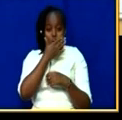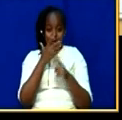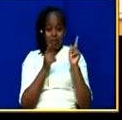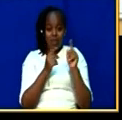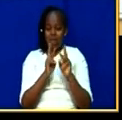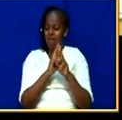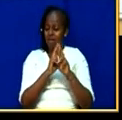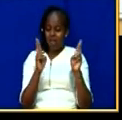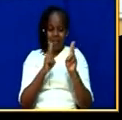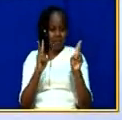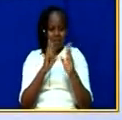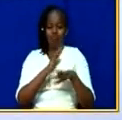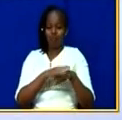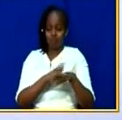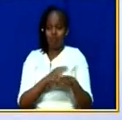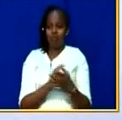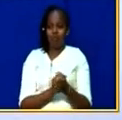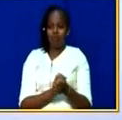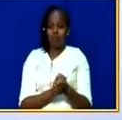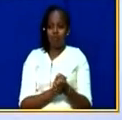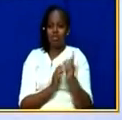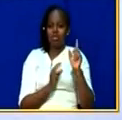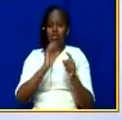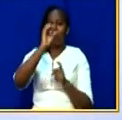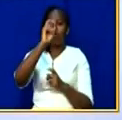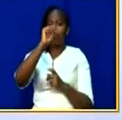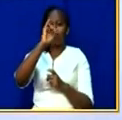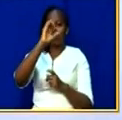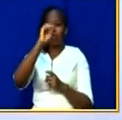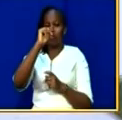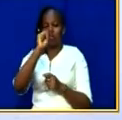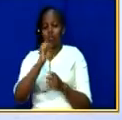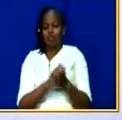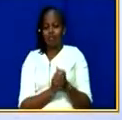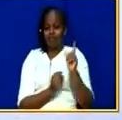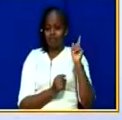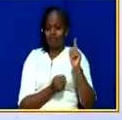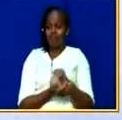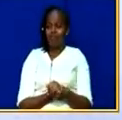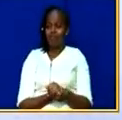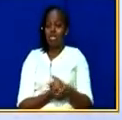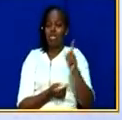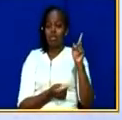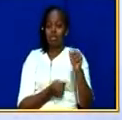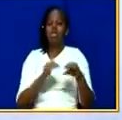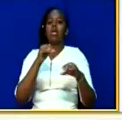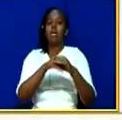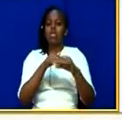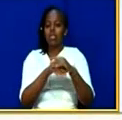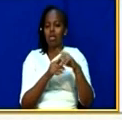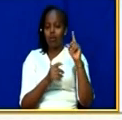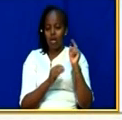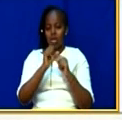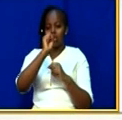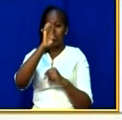Very rich. That's beautiful, It's isn't beautiful. it? Look at the onions. So this Look is at the what, onions. This is what is inside. That is what is